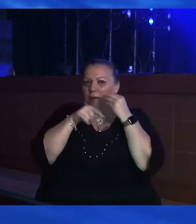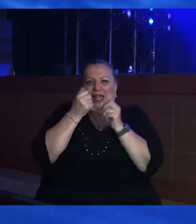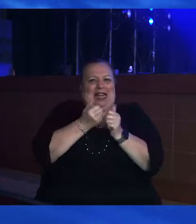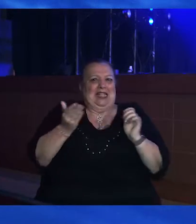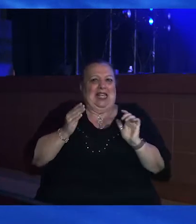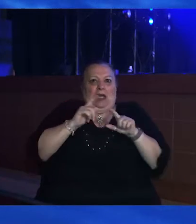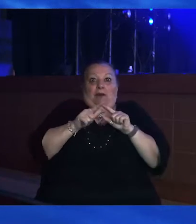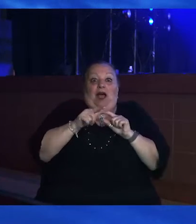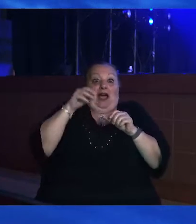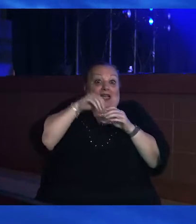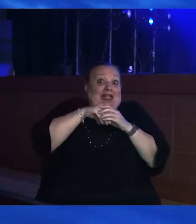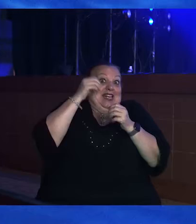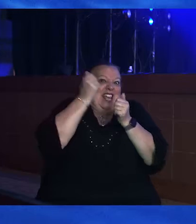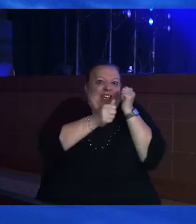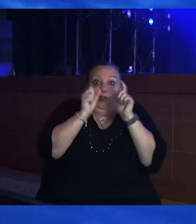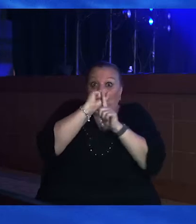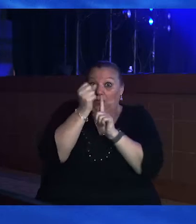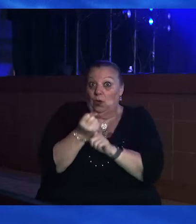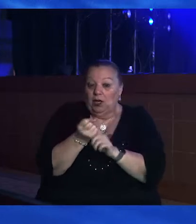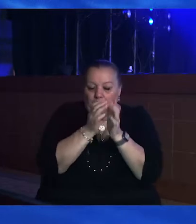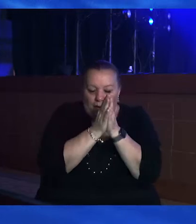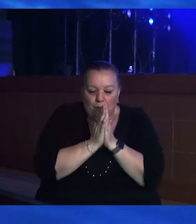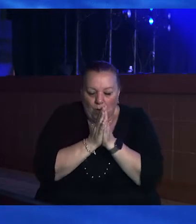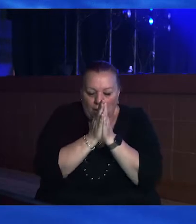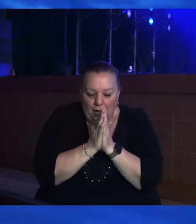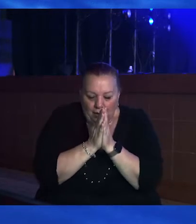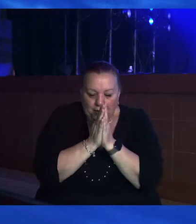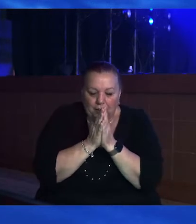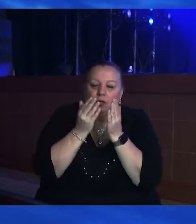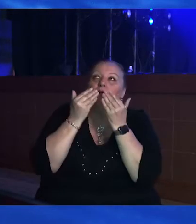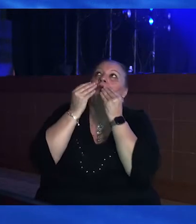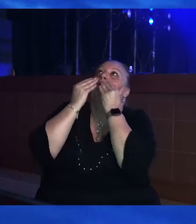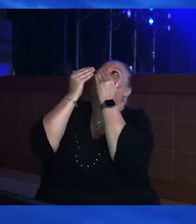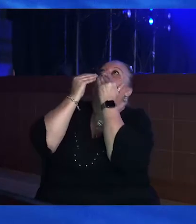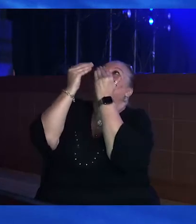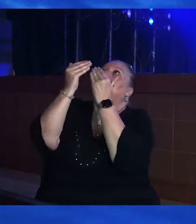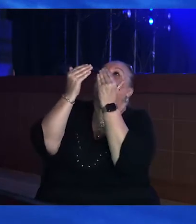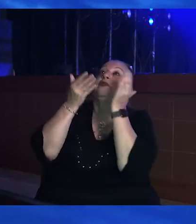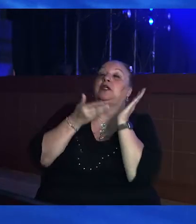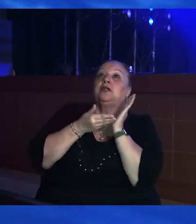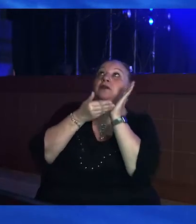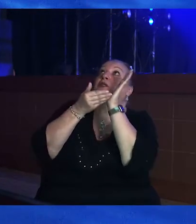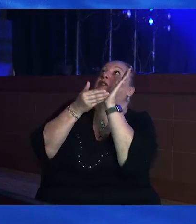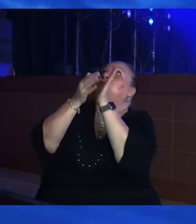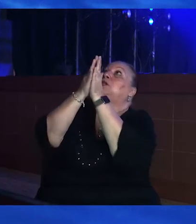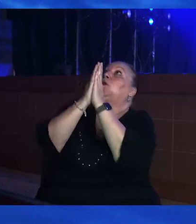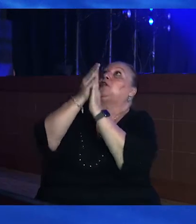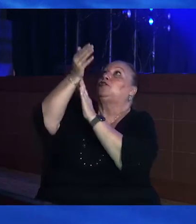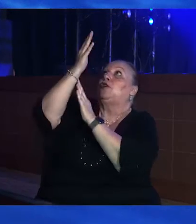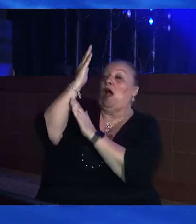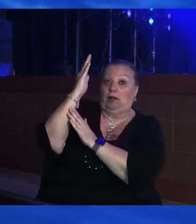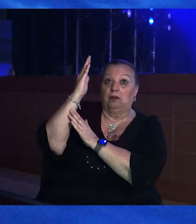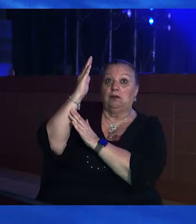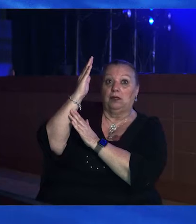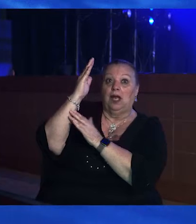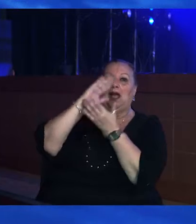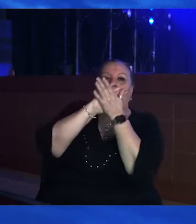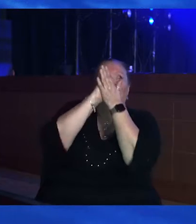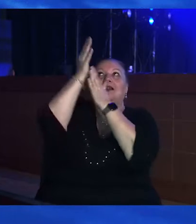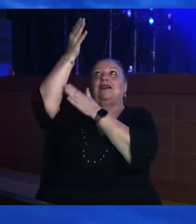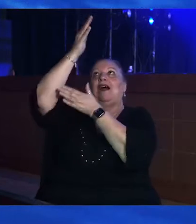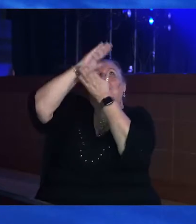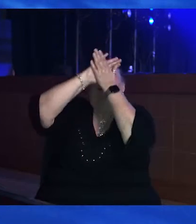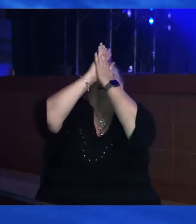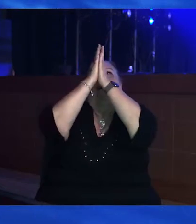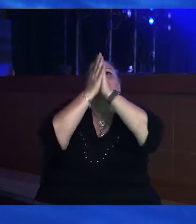every situation, by prayer and petition, with thanksgiving, present your request to God. And the peace of God, which transcends